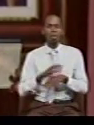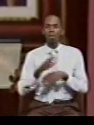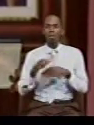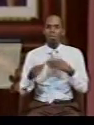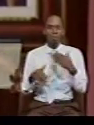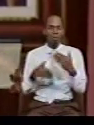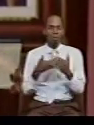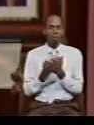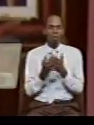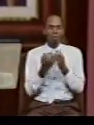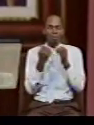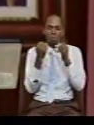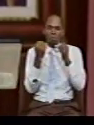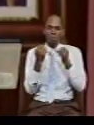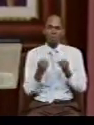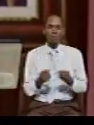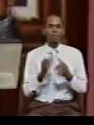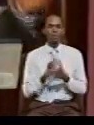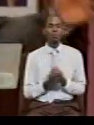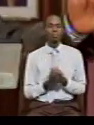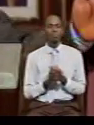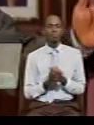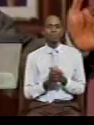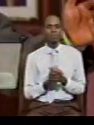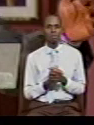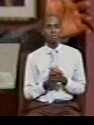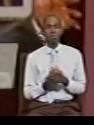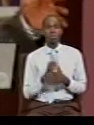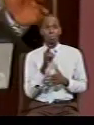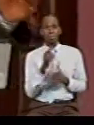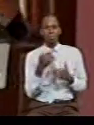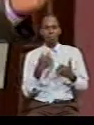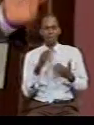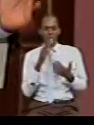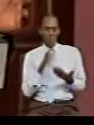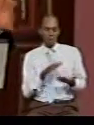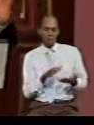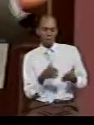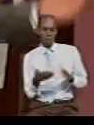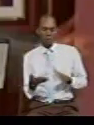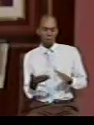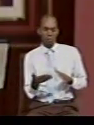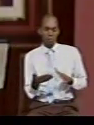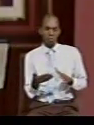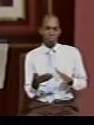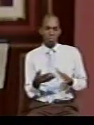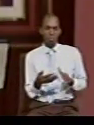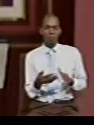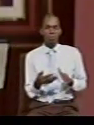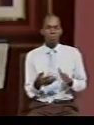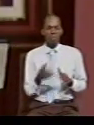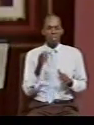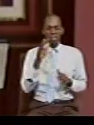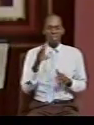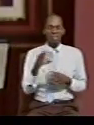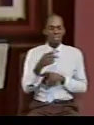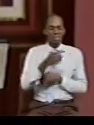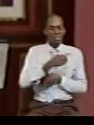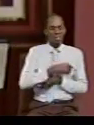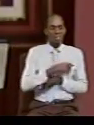All power. He had been dead, put to death 3 days